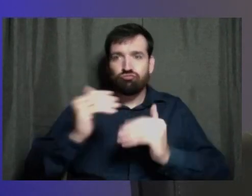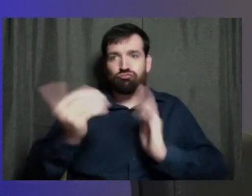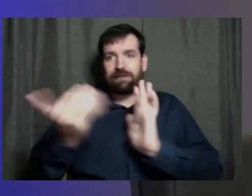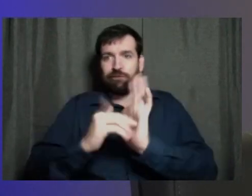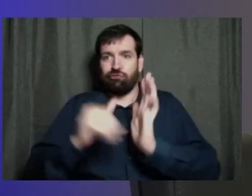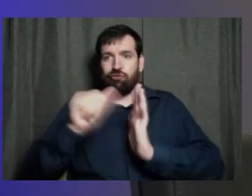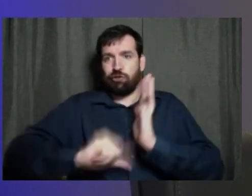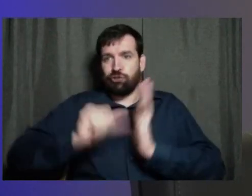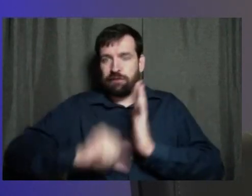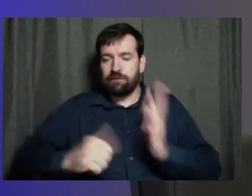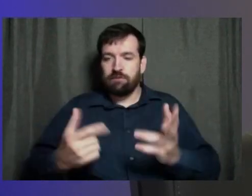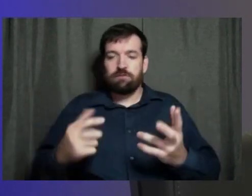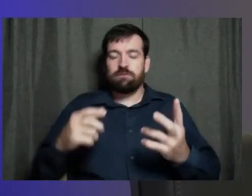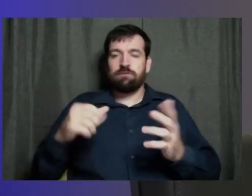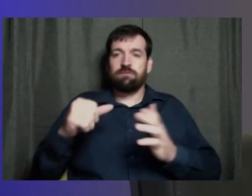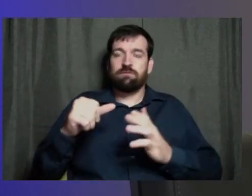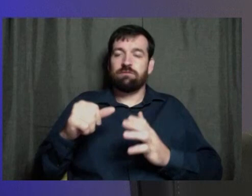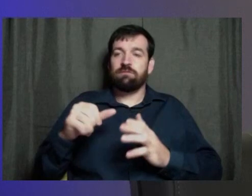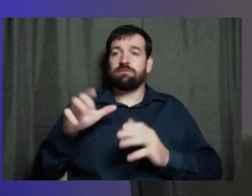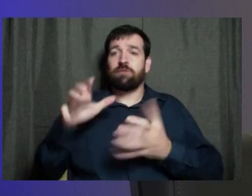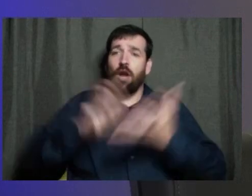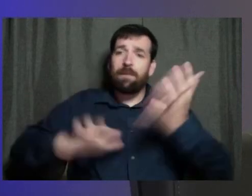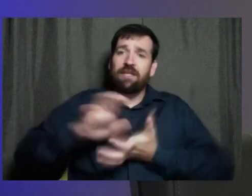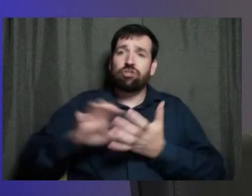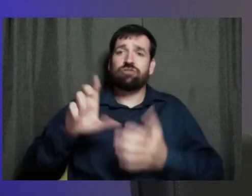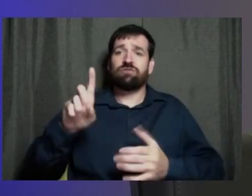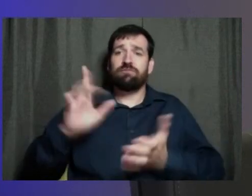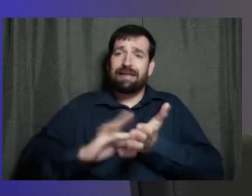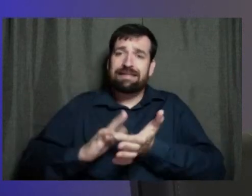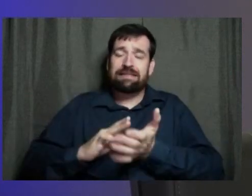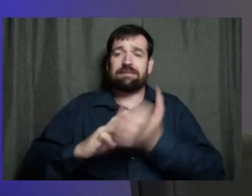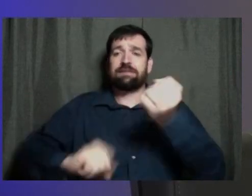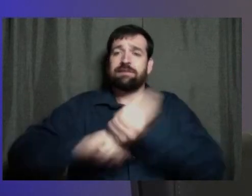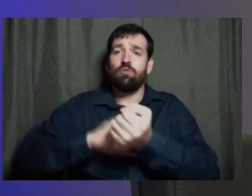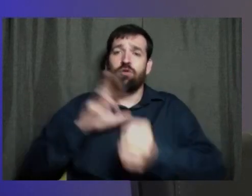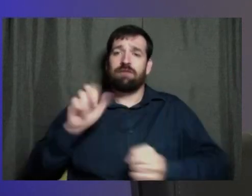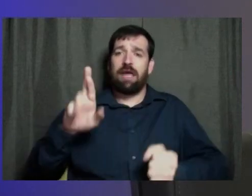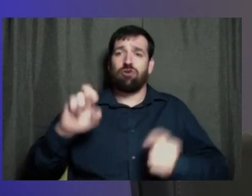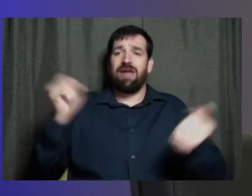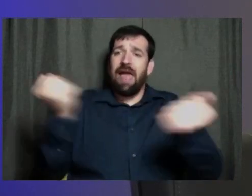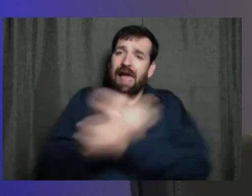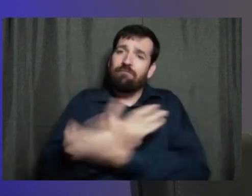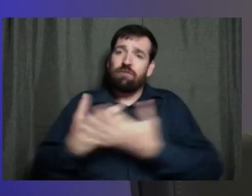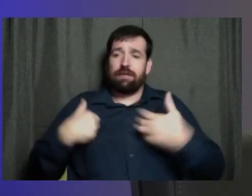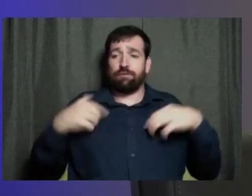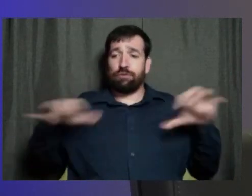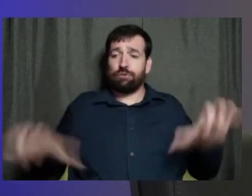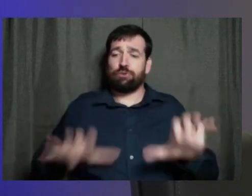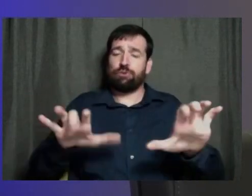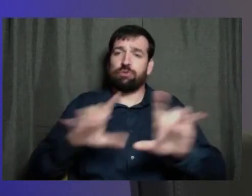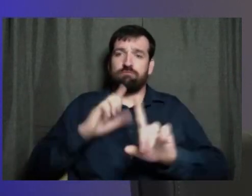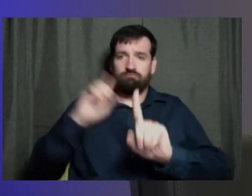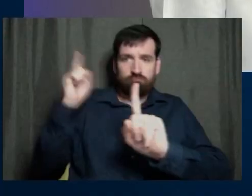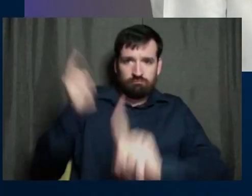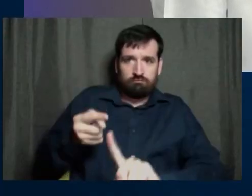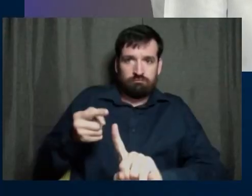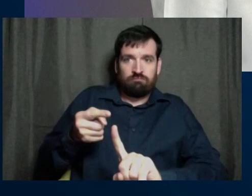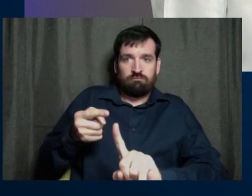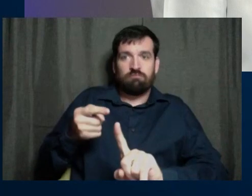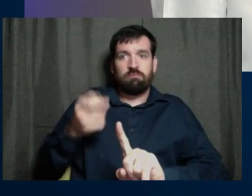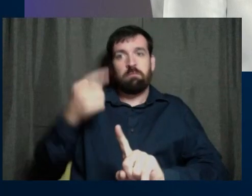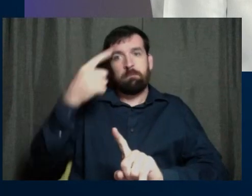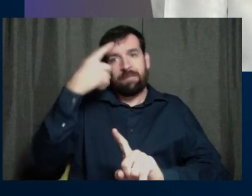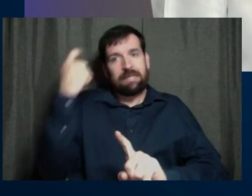the immunotherapy, the combination of drugs, the supportive care, all of those things that we're able to do today, we are able to do because of brave women like